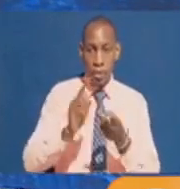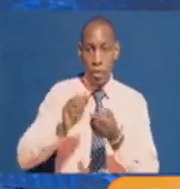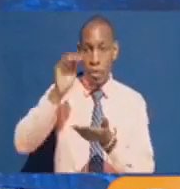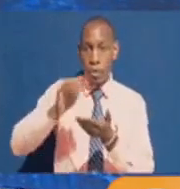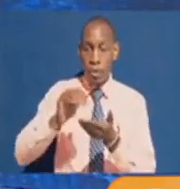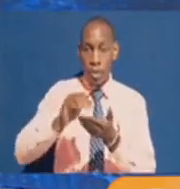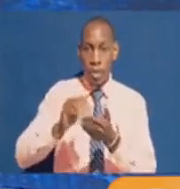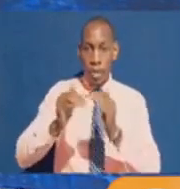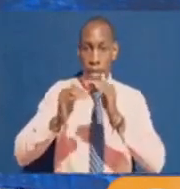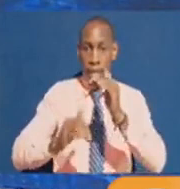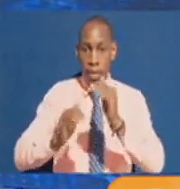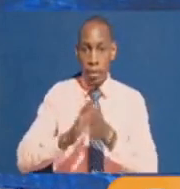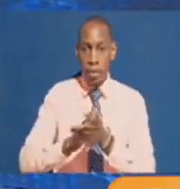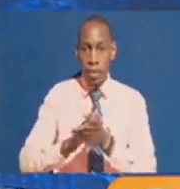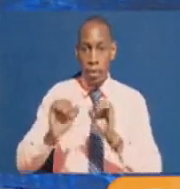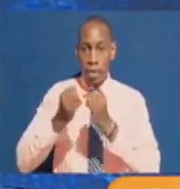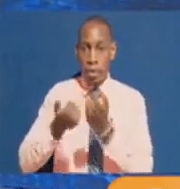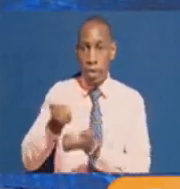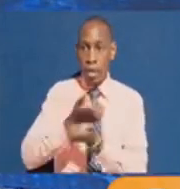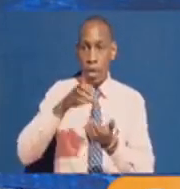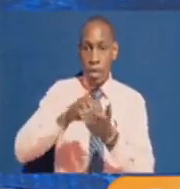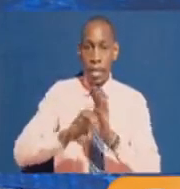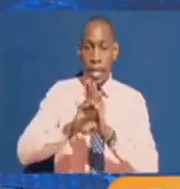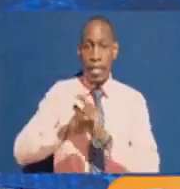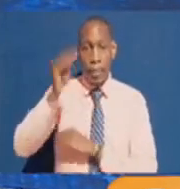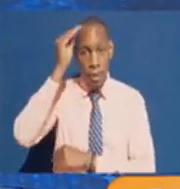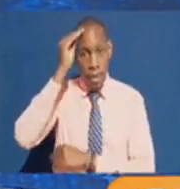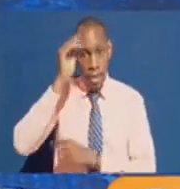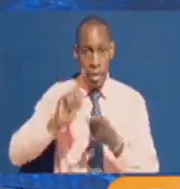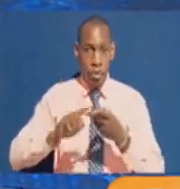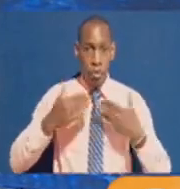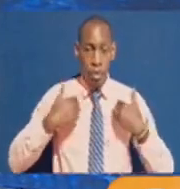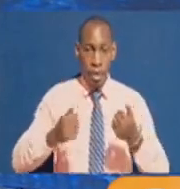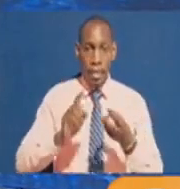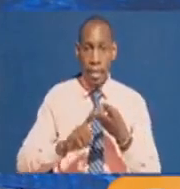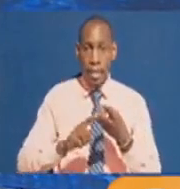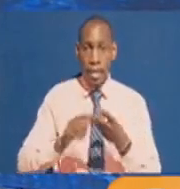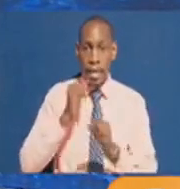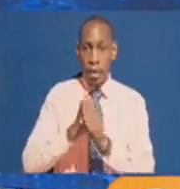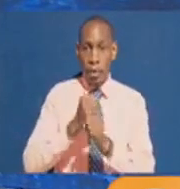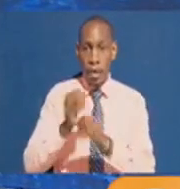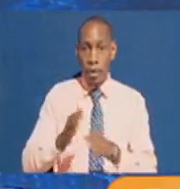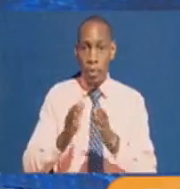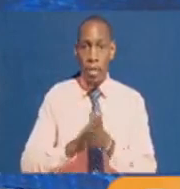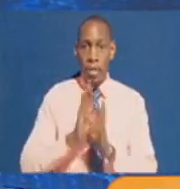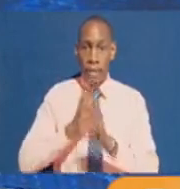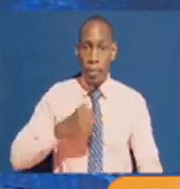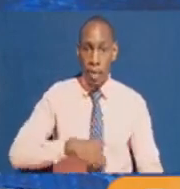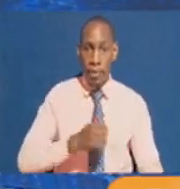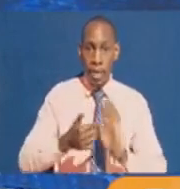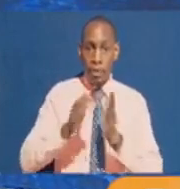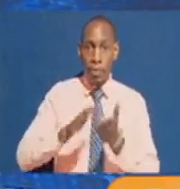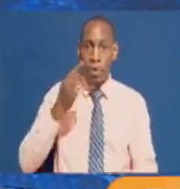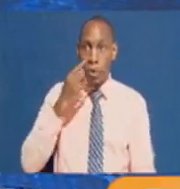reducing high inequality in key socio-economic areas such as education, health and employment. Patrick Igunza tells